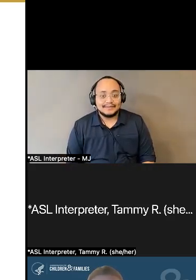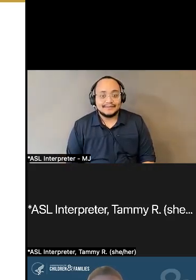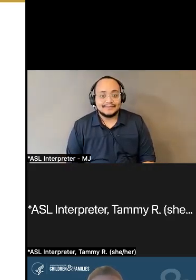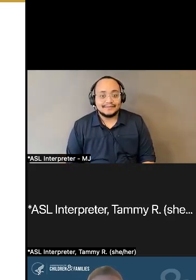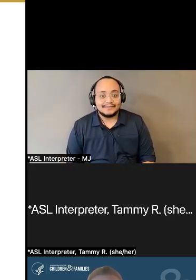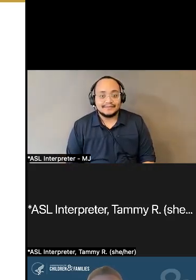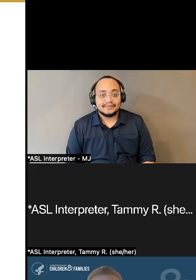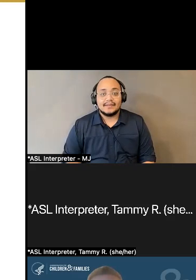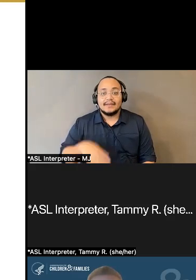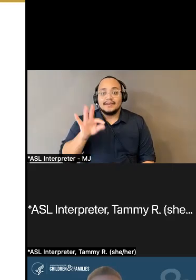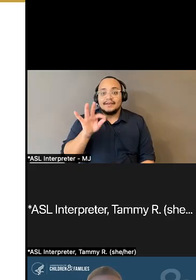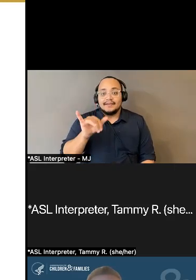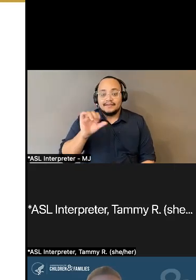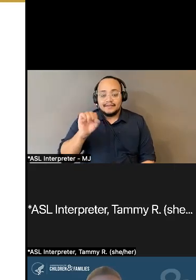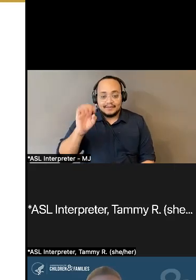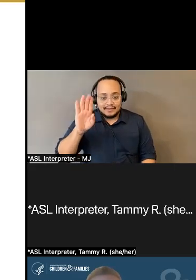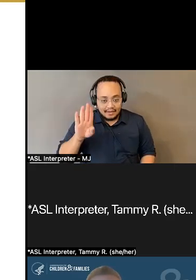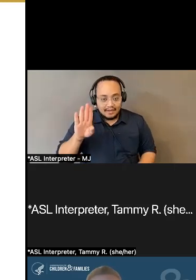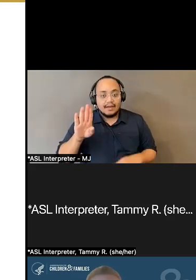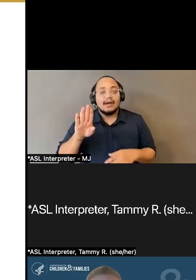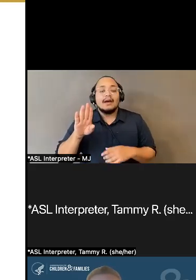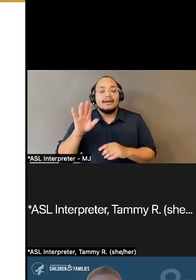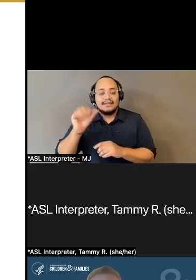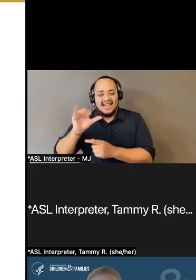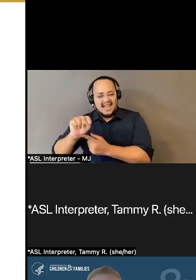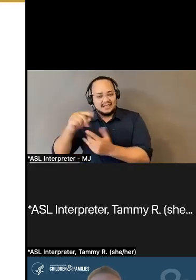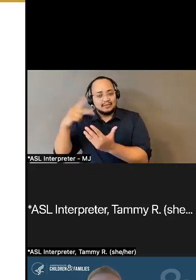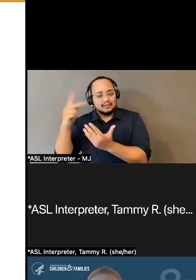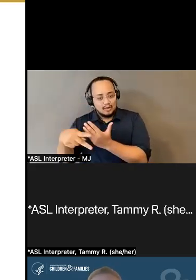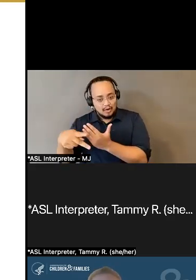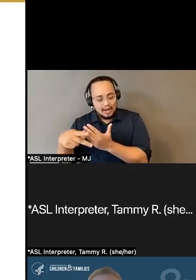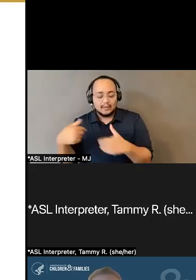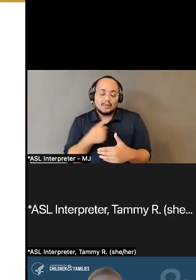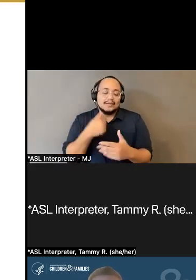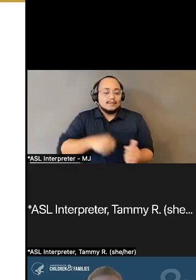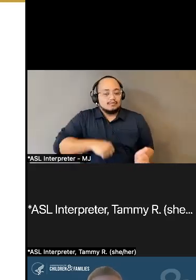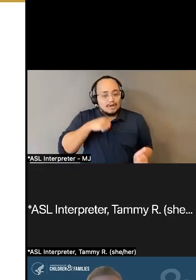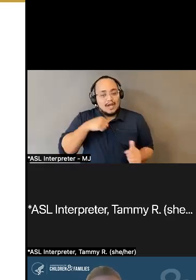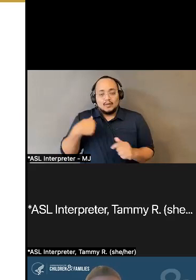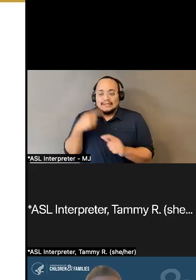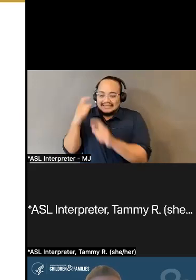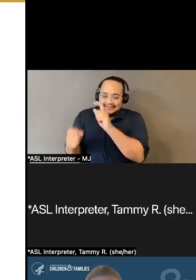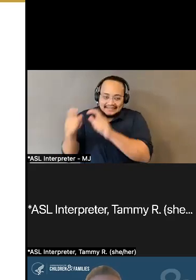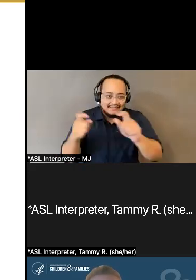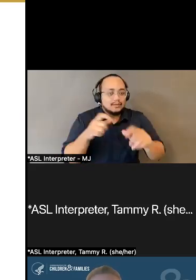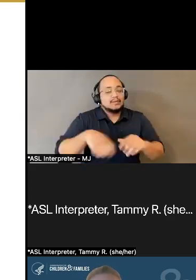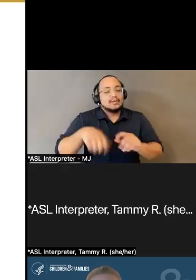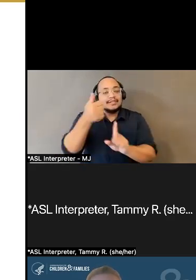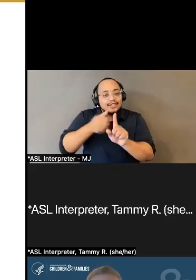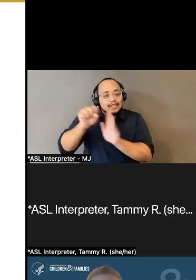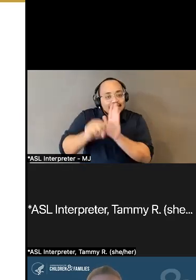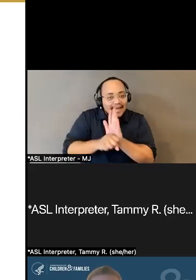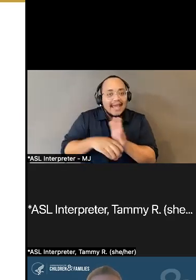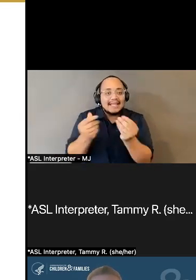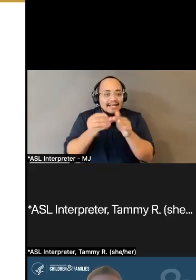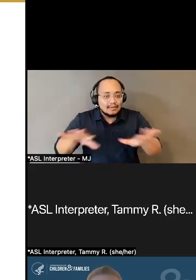that FIPSA, the Family Violence Prevention and Services Act program, grants are awarded to every state and territory and to over